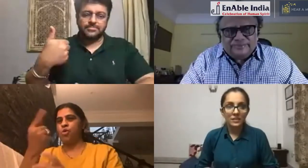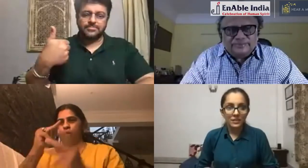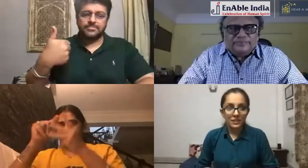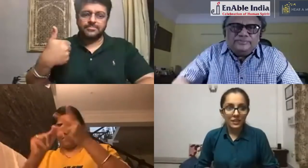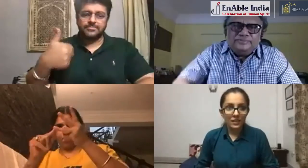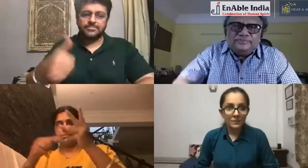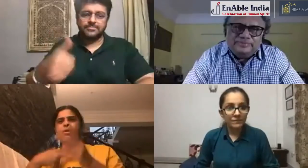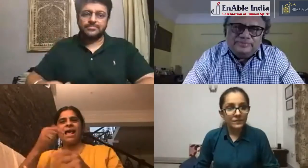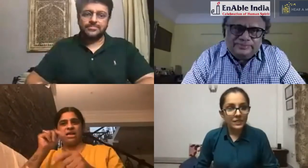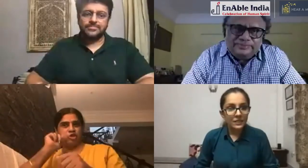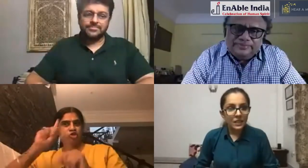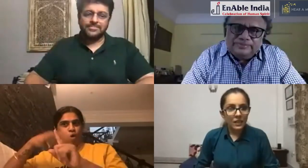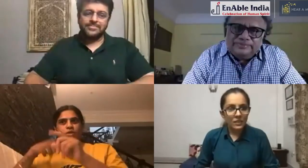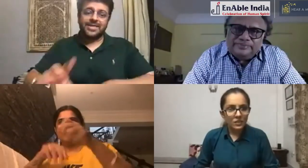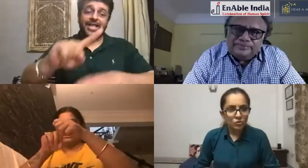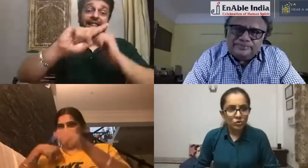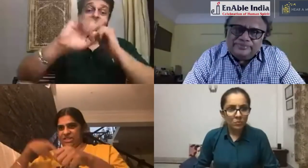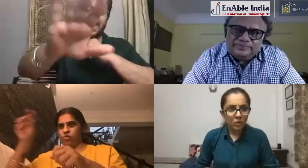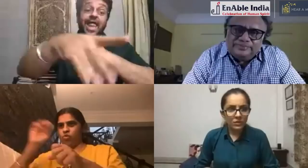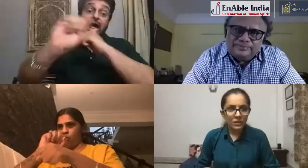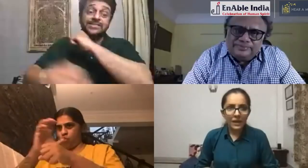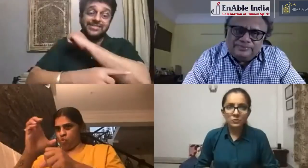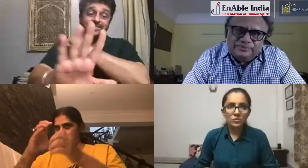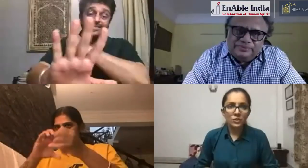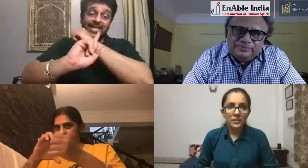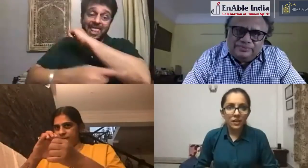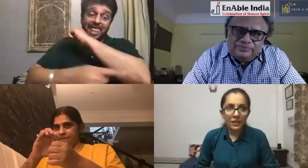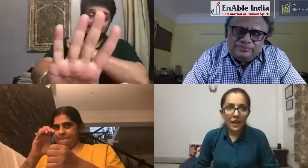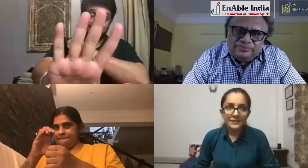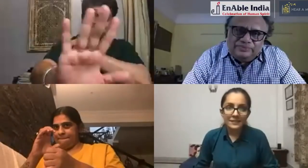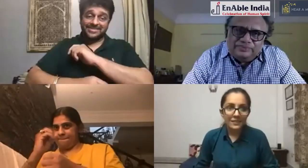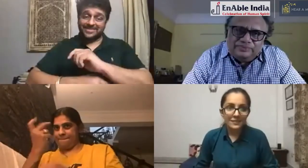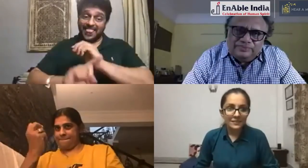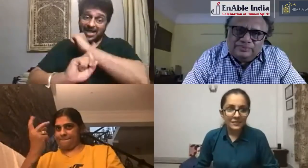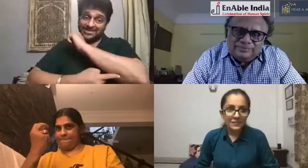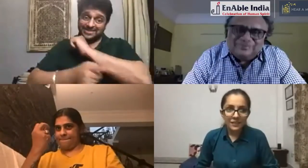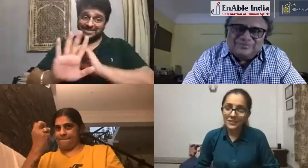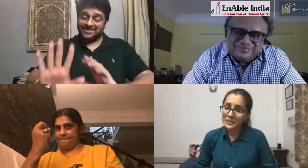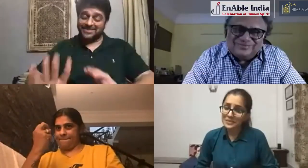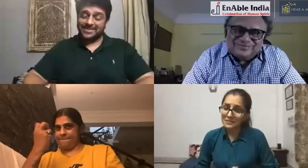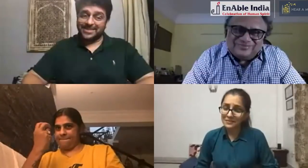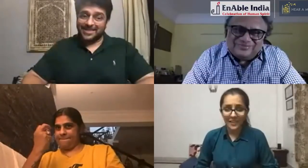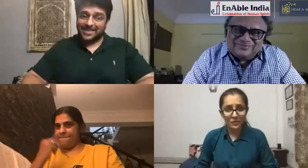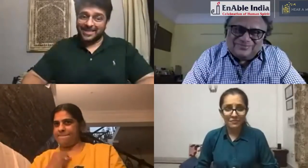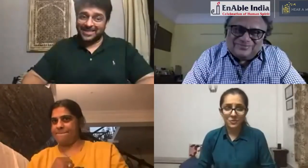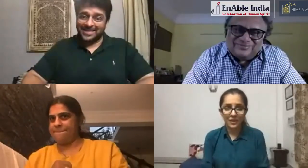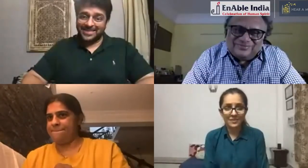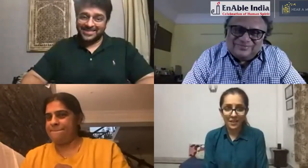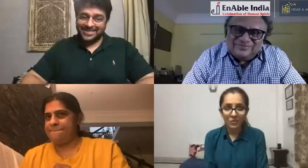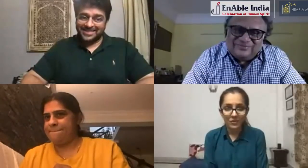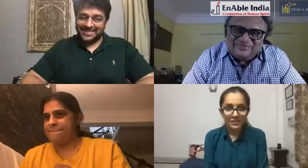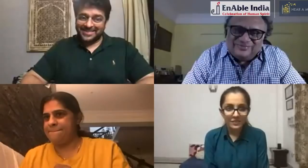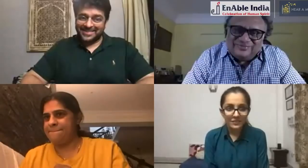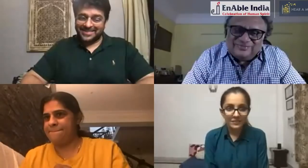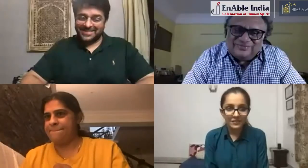Okay. Um, so tomorrow, I'm so sorry. Last question. Yeah, you'll have to go last